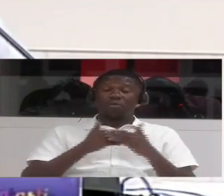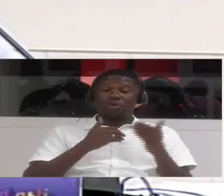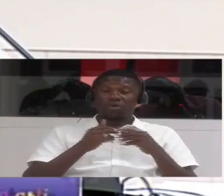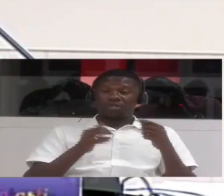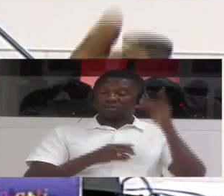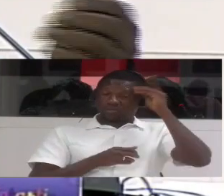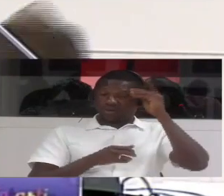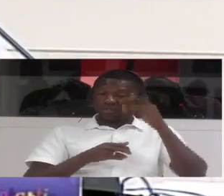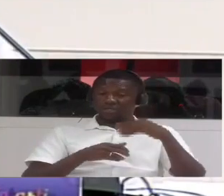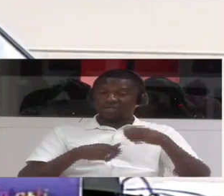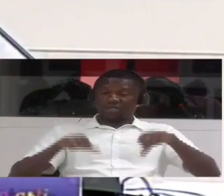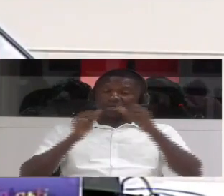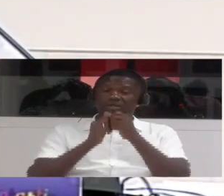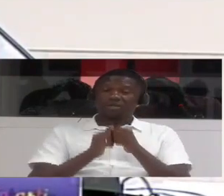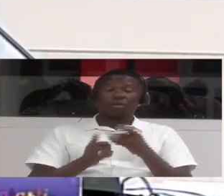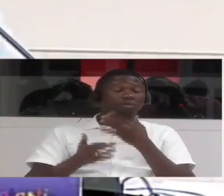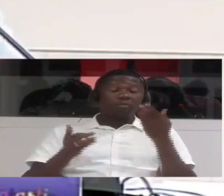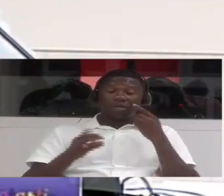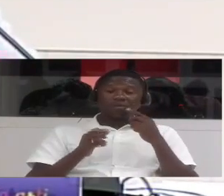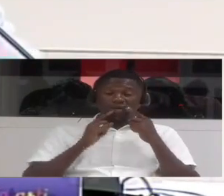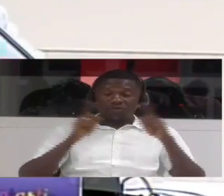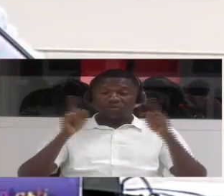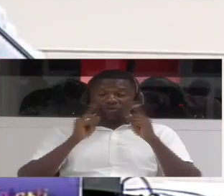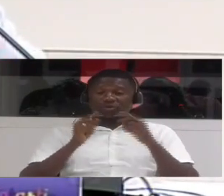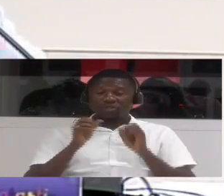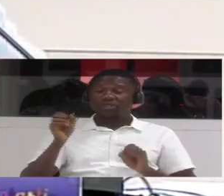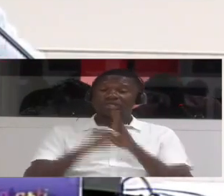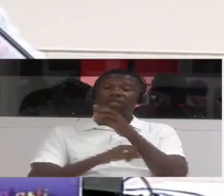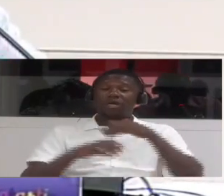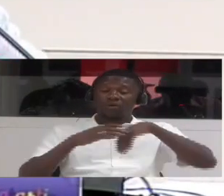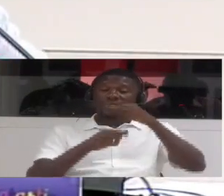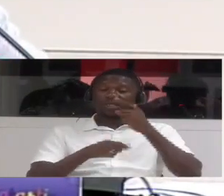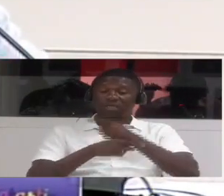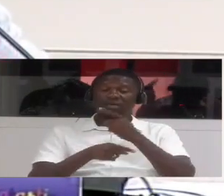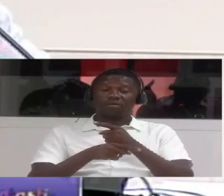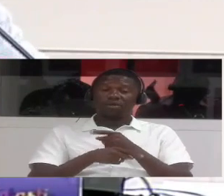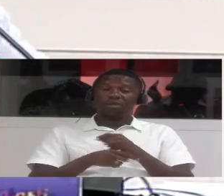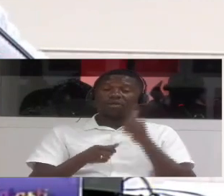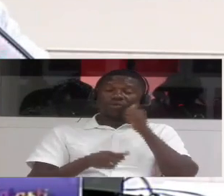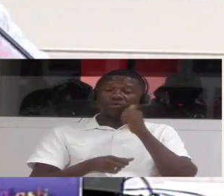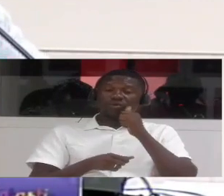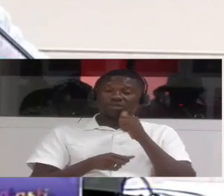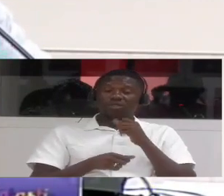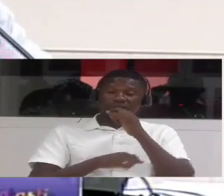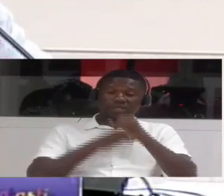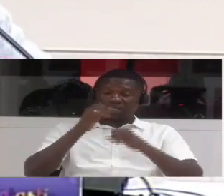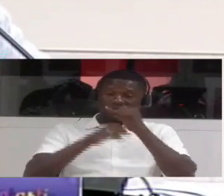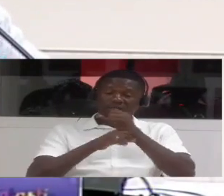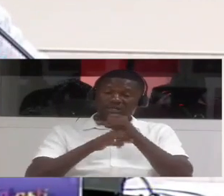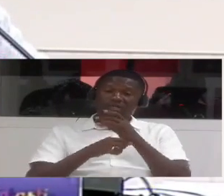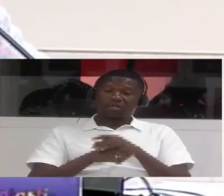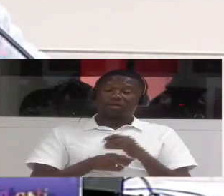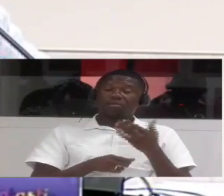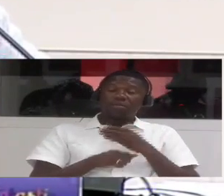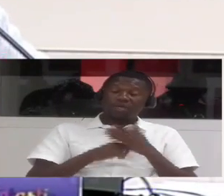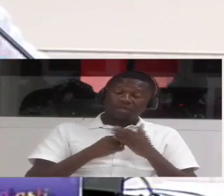lot of information was being sent out from the Gambia to a lot of publications outside. And mainly, these were done by people who